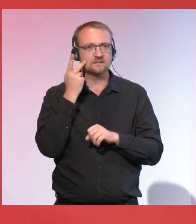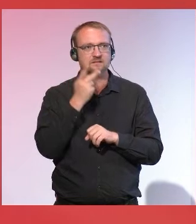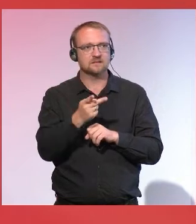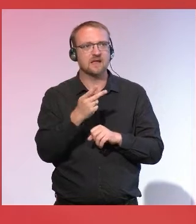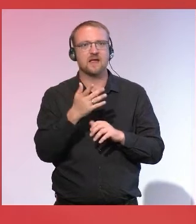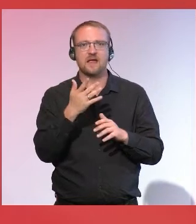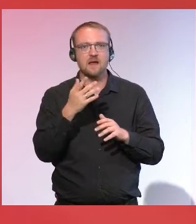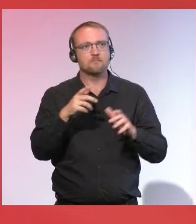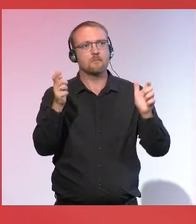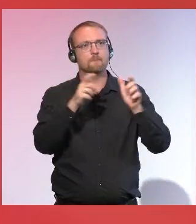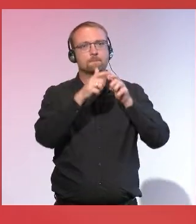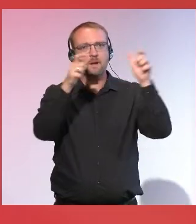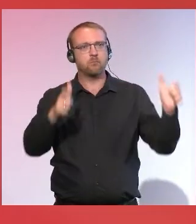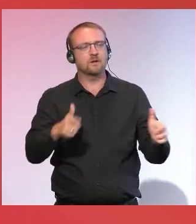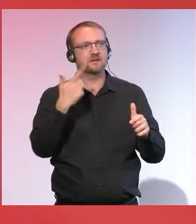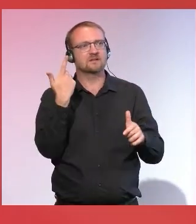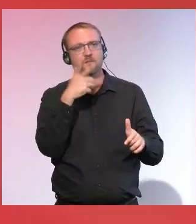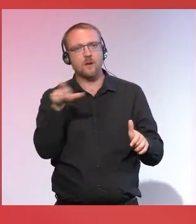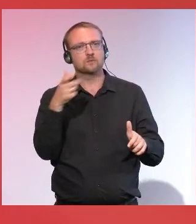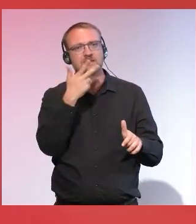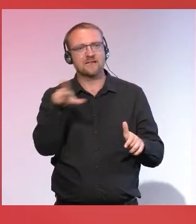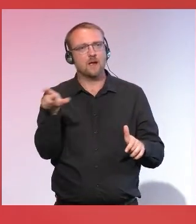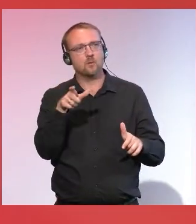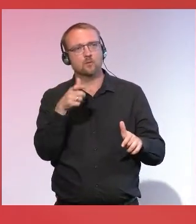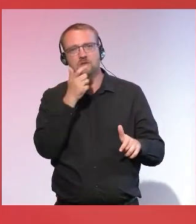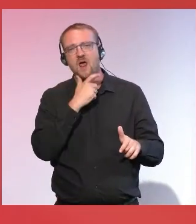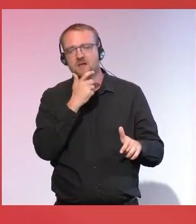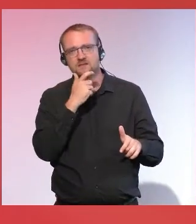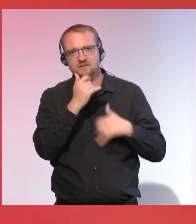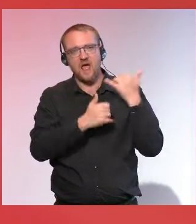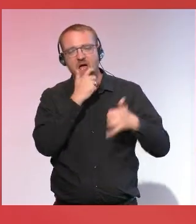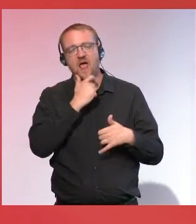ago. So it's not that far away.